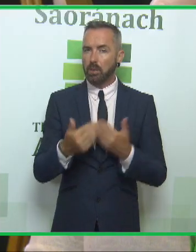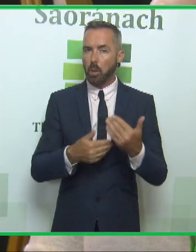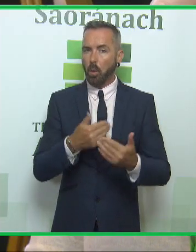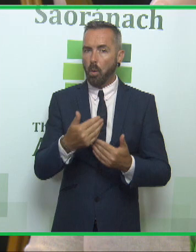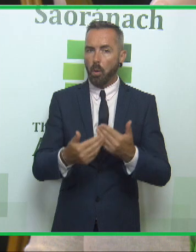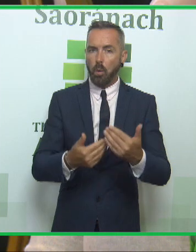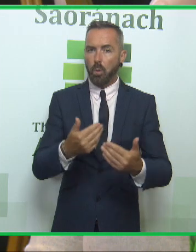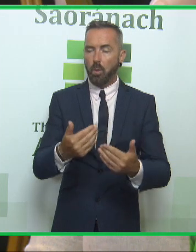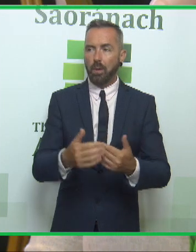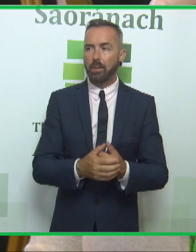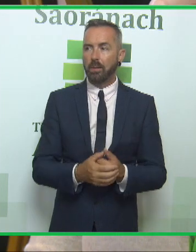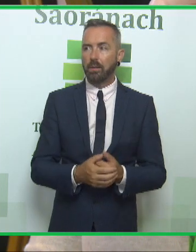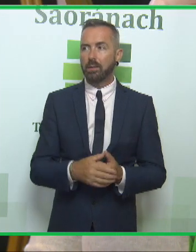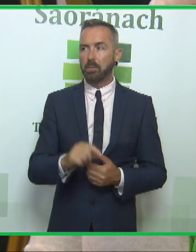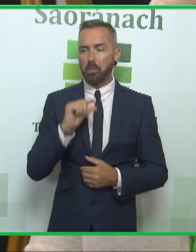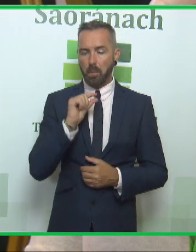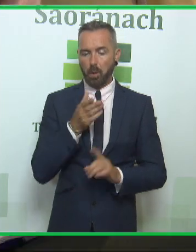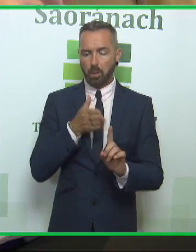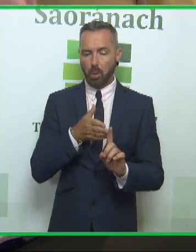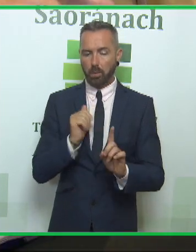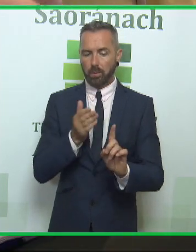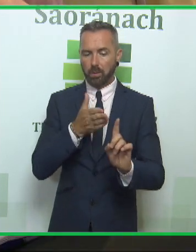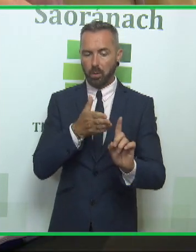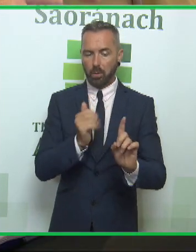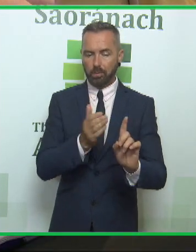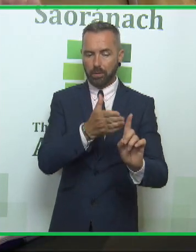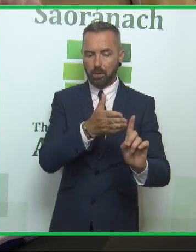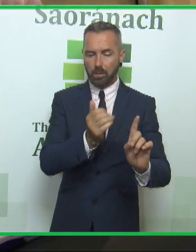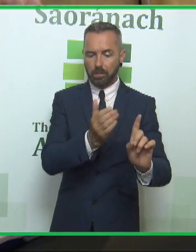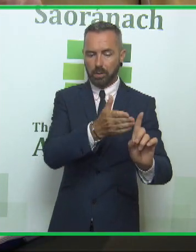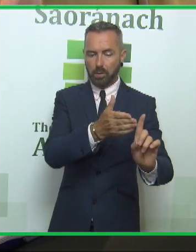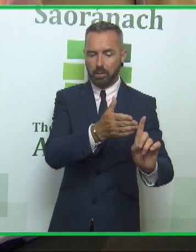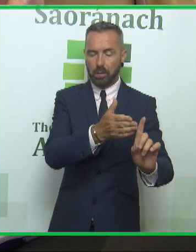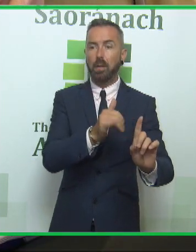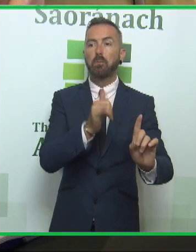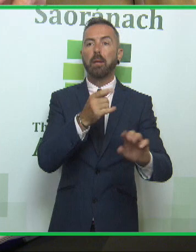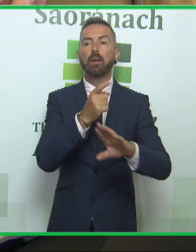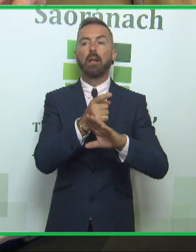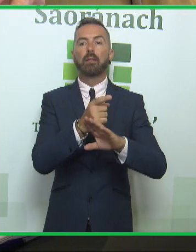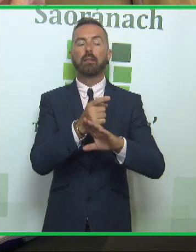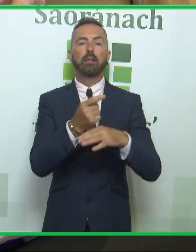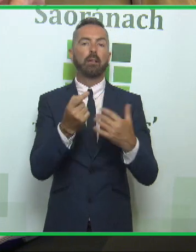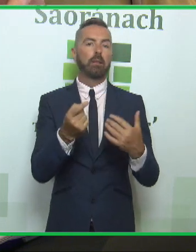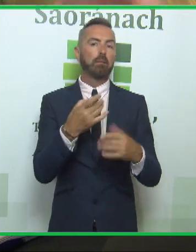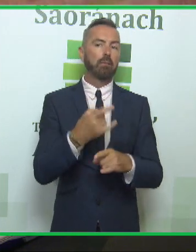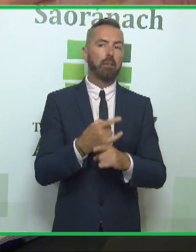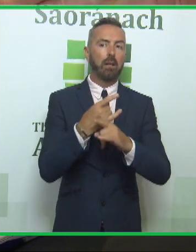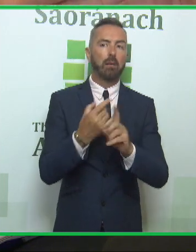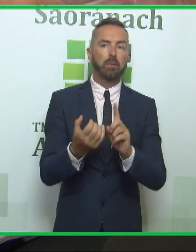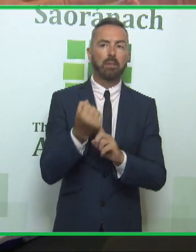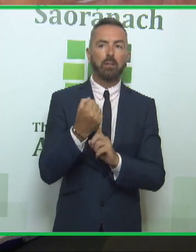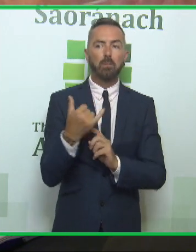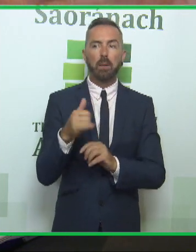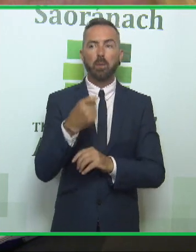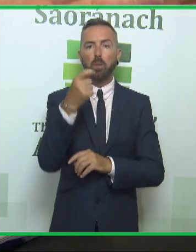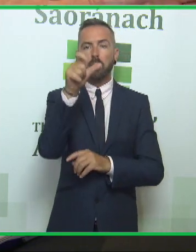around setting goals, small goals, every goal is that we set, we move it forward. And it might be that will, one person will